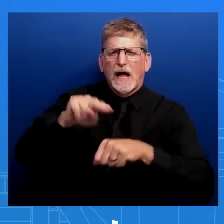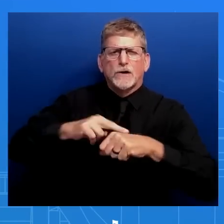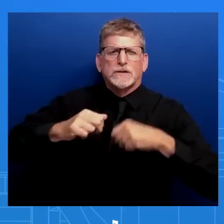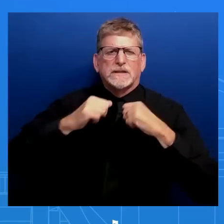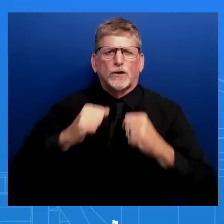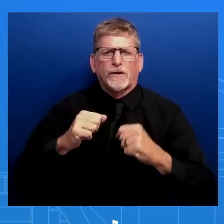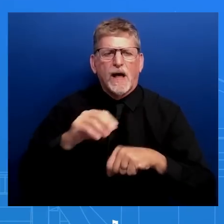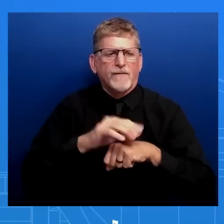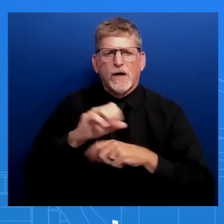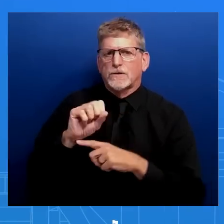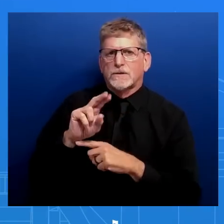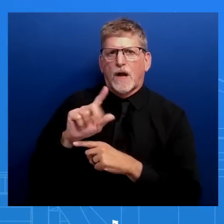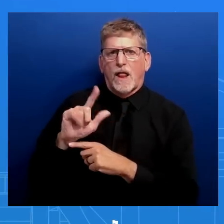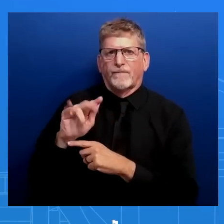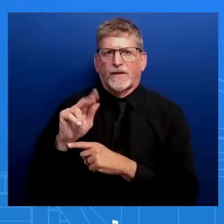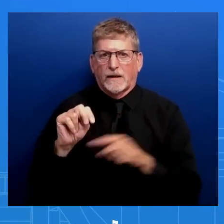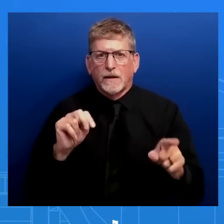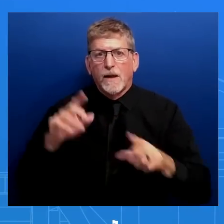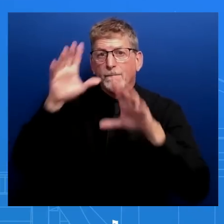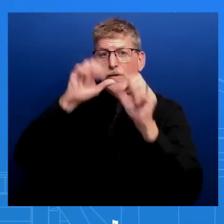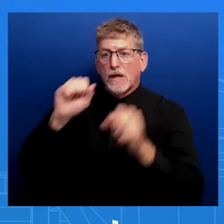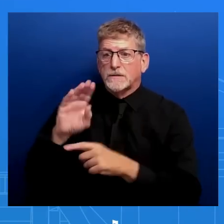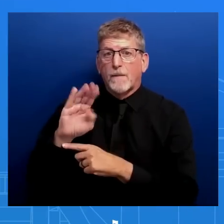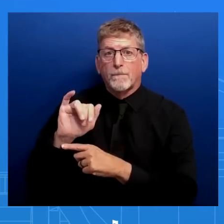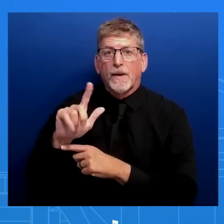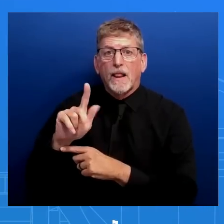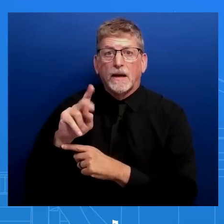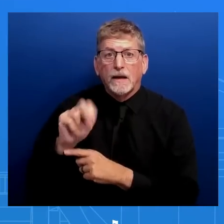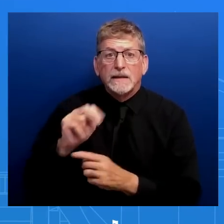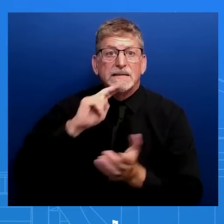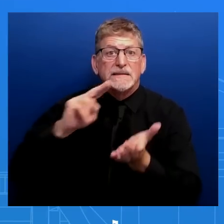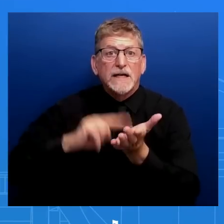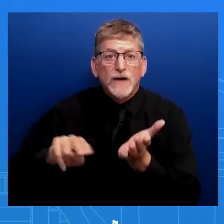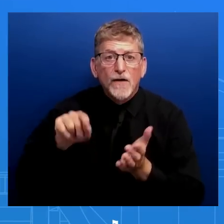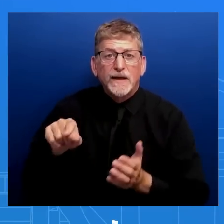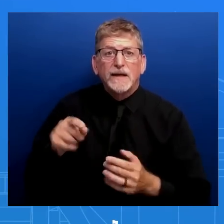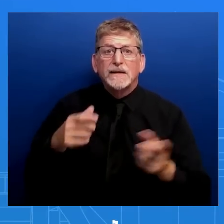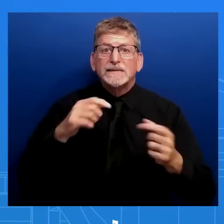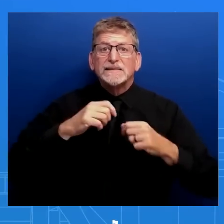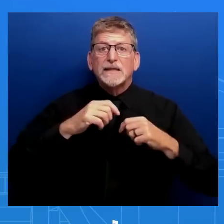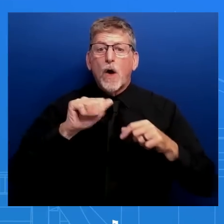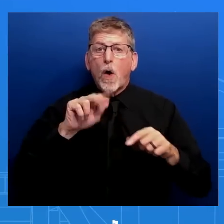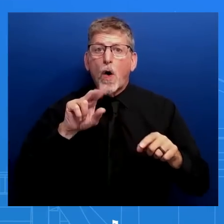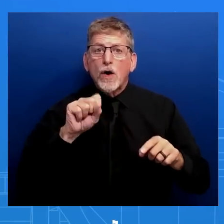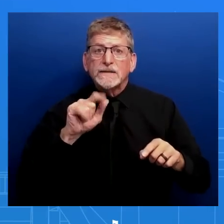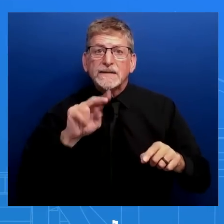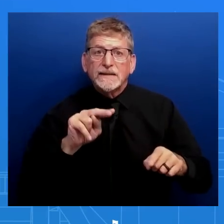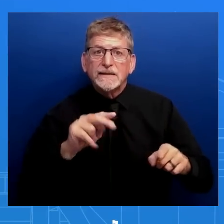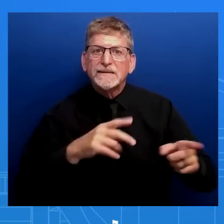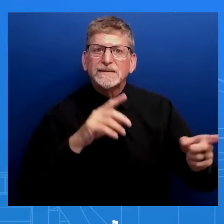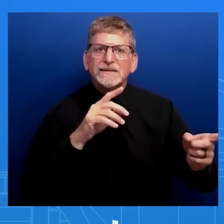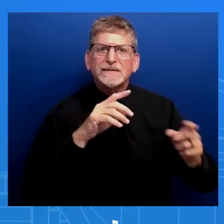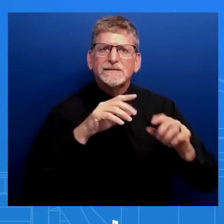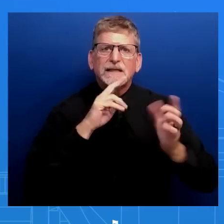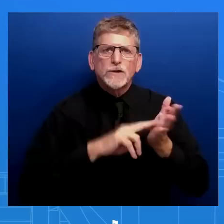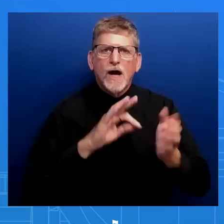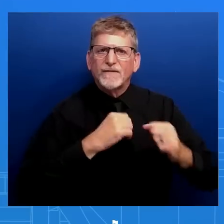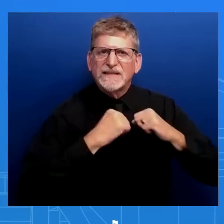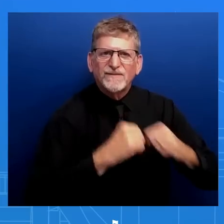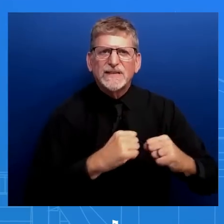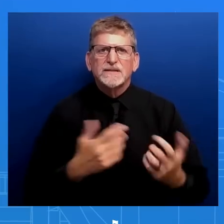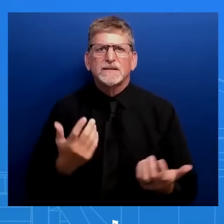of Defense Austin also spoke with a number of their counterparts as well. Now, as the president noted, it was important that